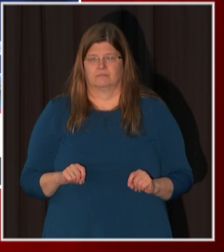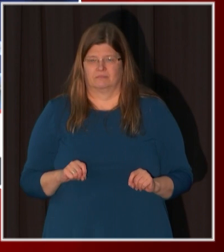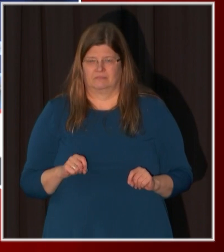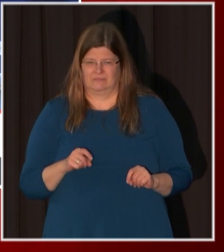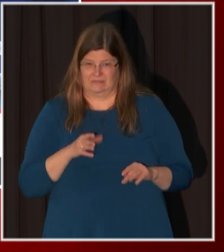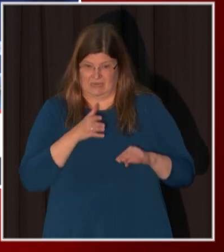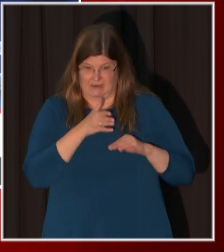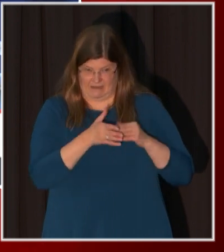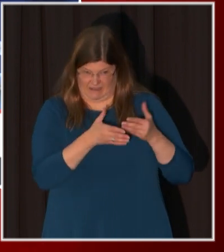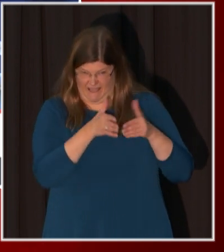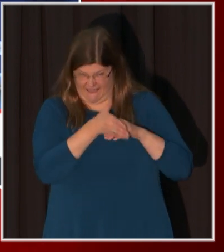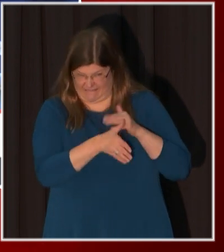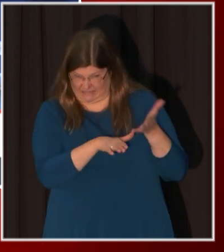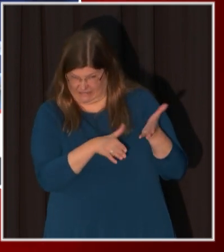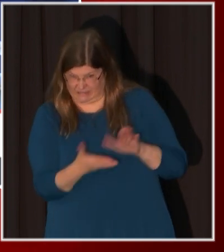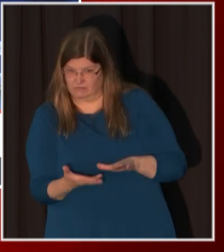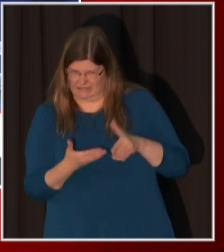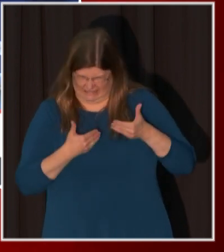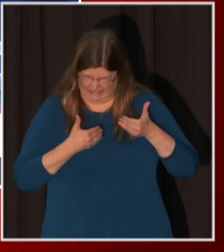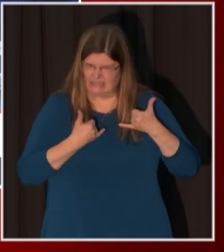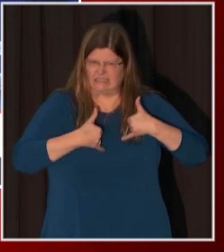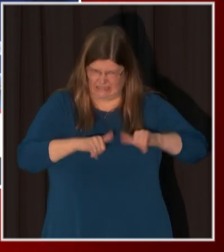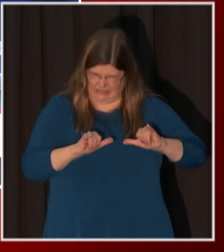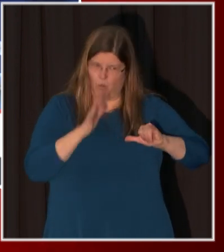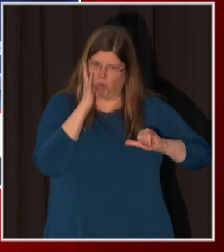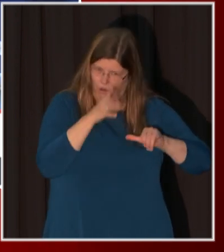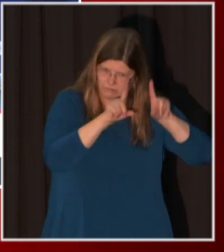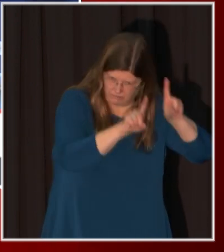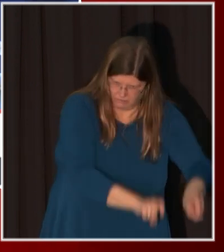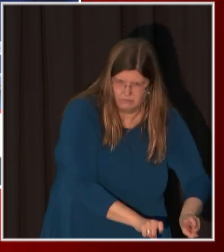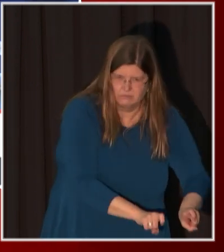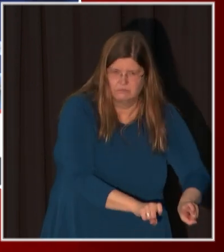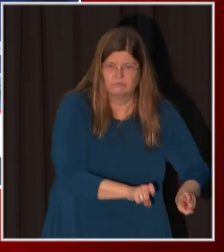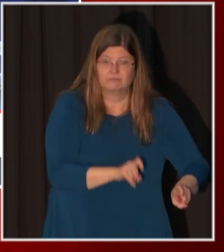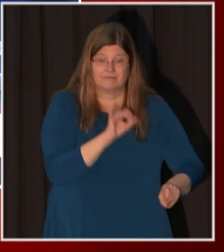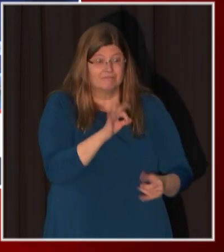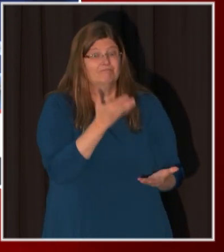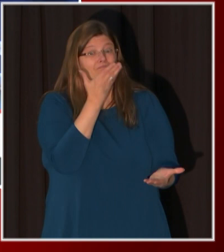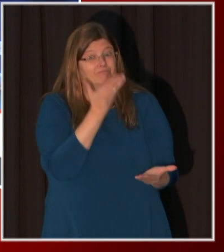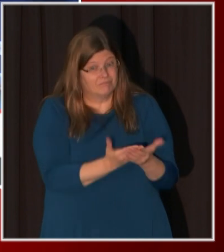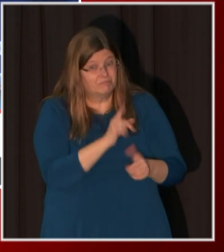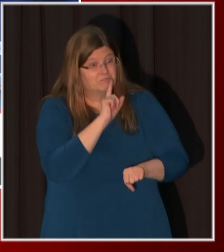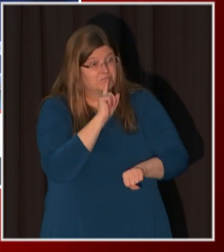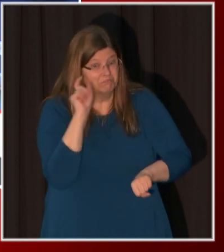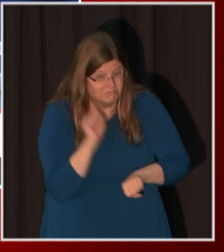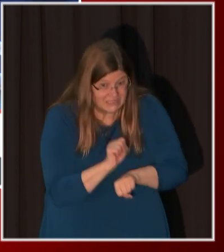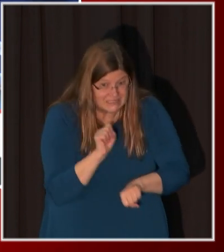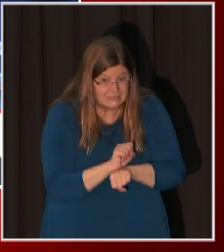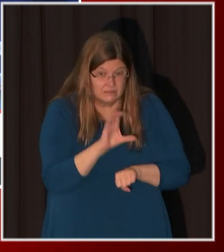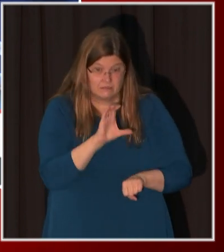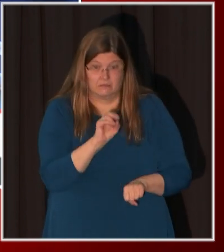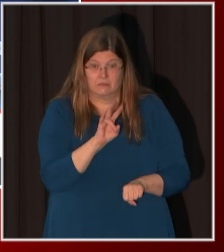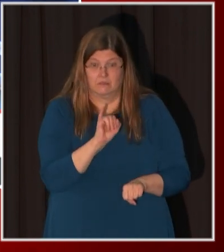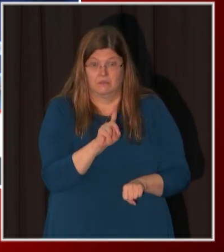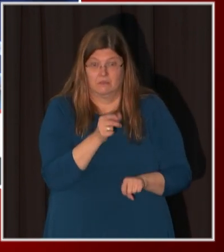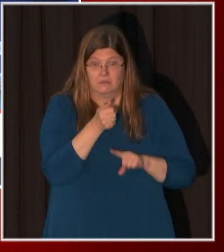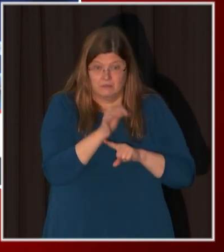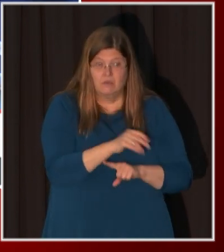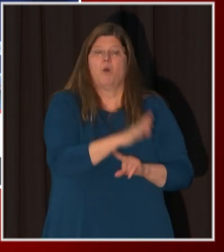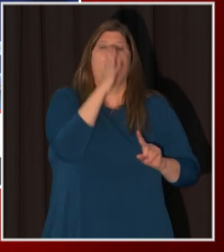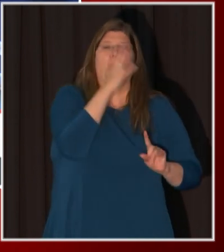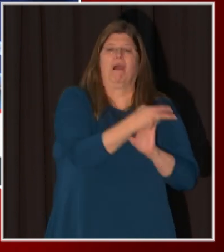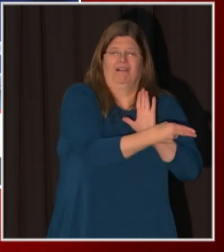post-mortem testing. And that individual's death may be classified as related to COVID-19. And we have had some cases that have